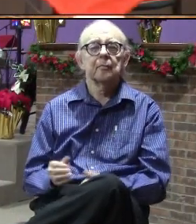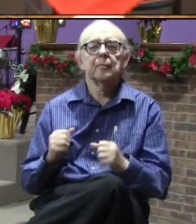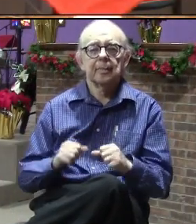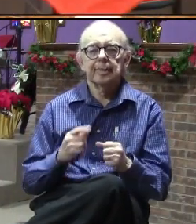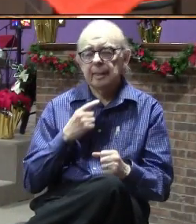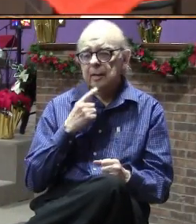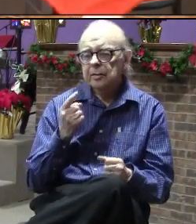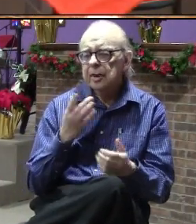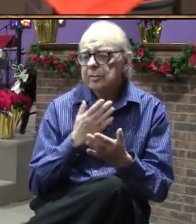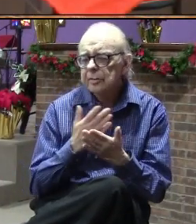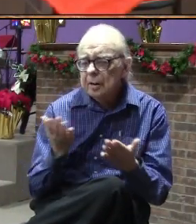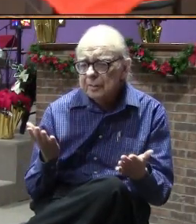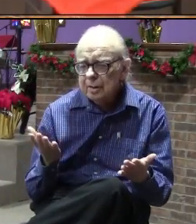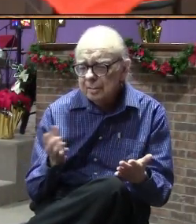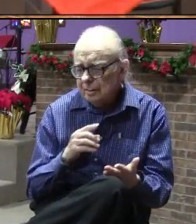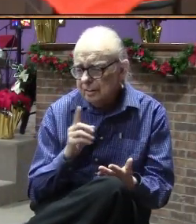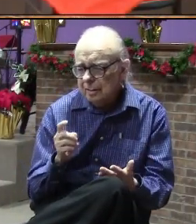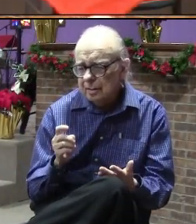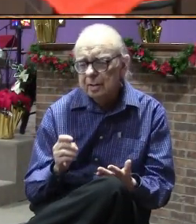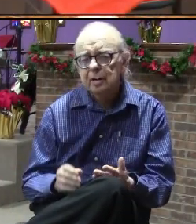Can I tell you something?